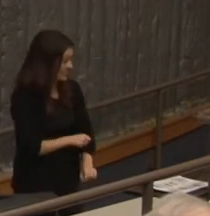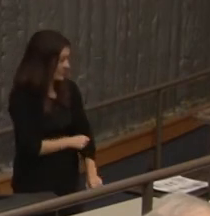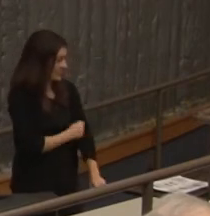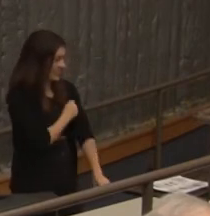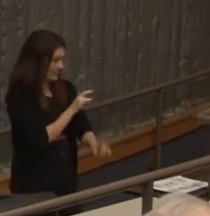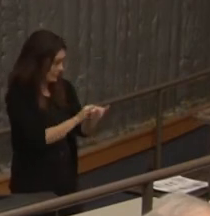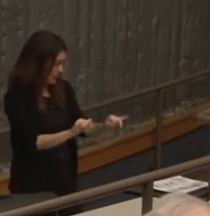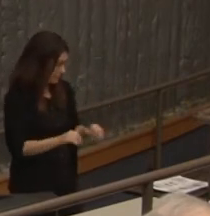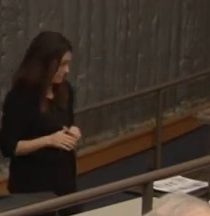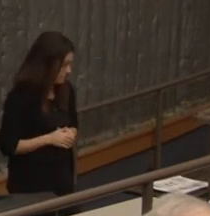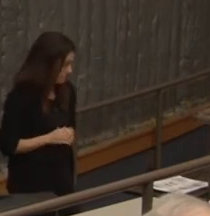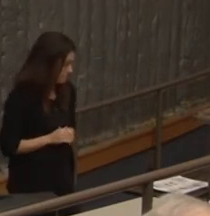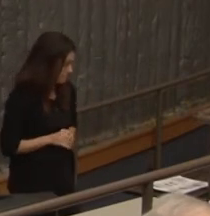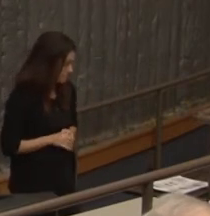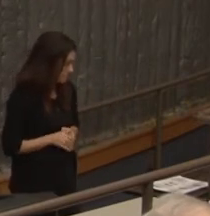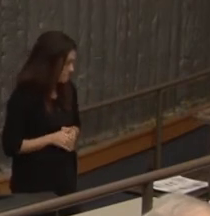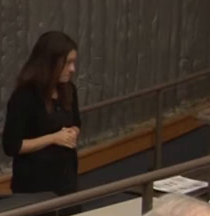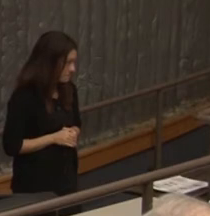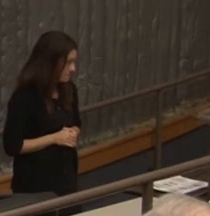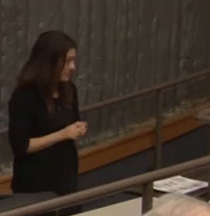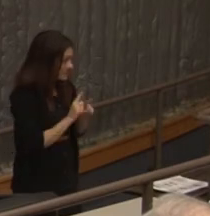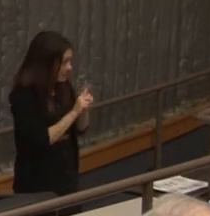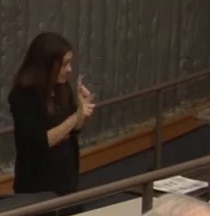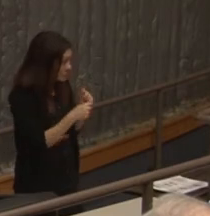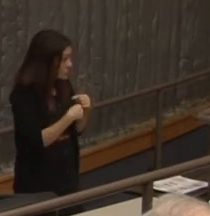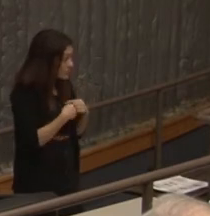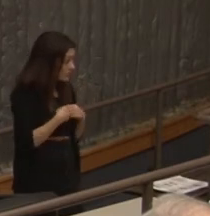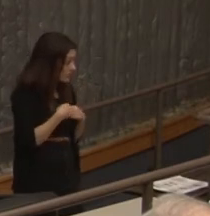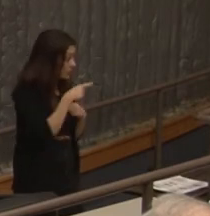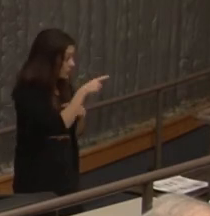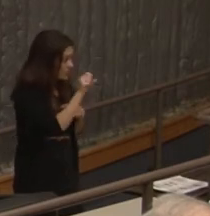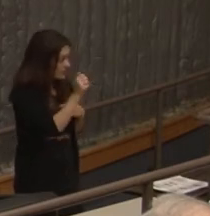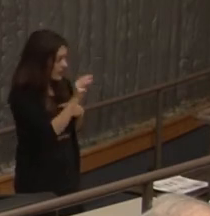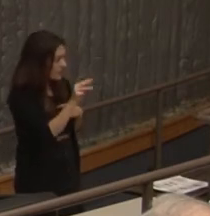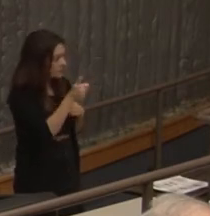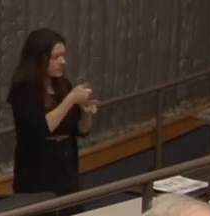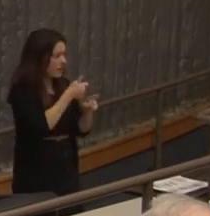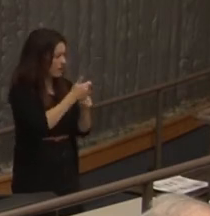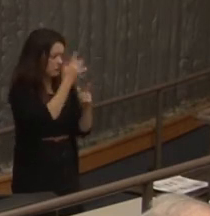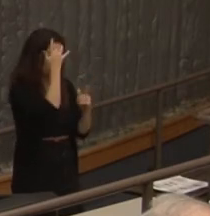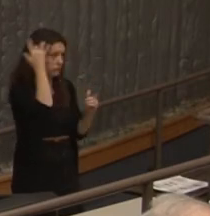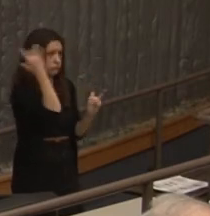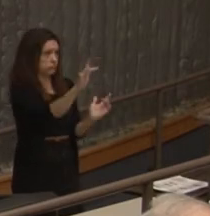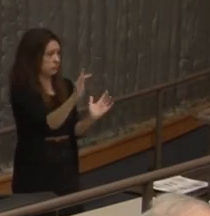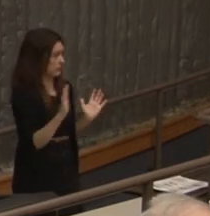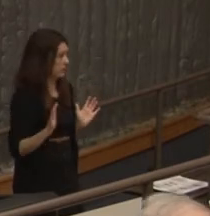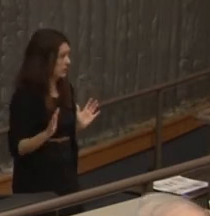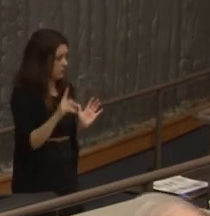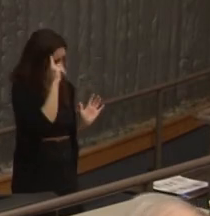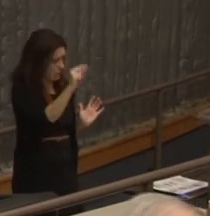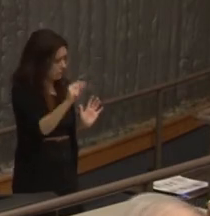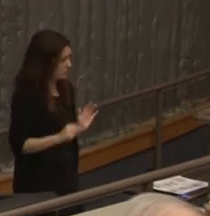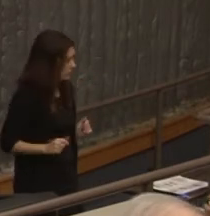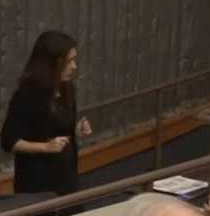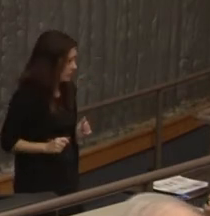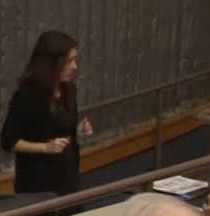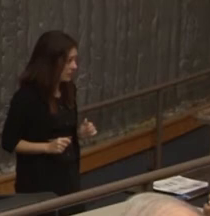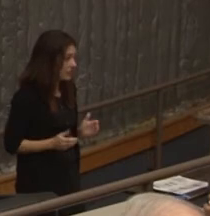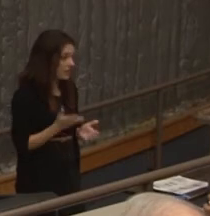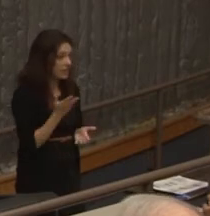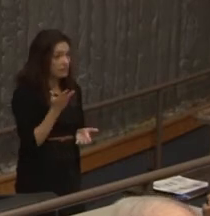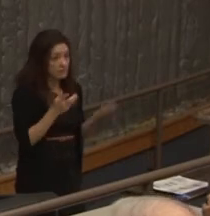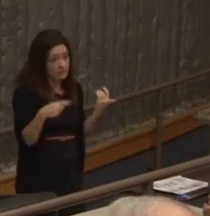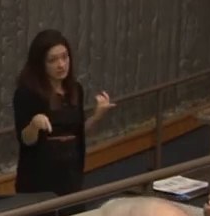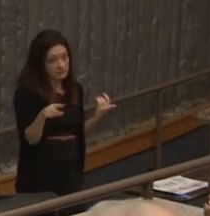I'm not insulting you, but the difference between me and you and Sam is that he's a genius. Okay, I'm not. Maybe some of you